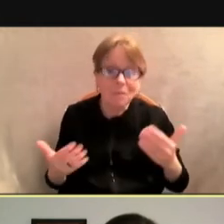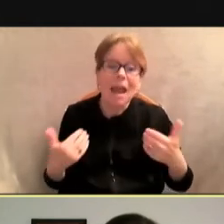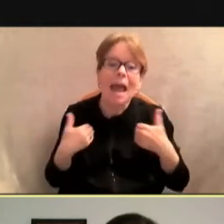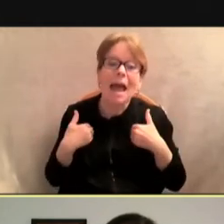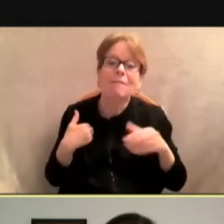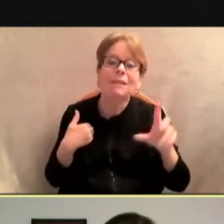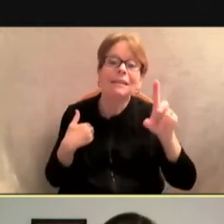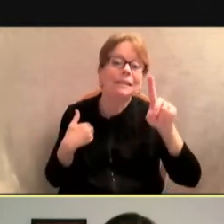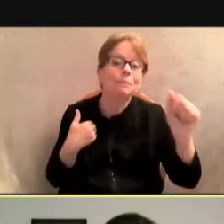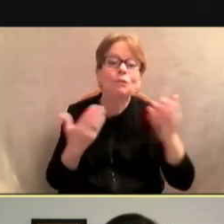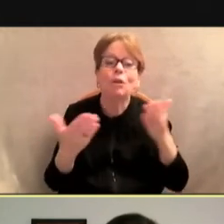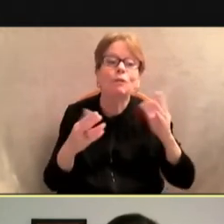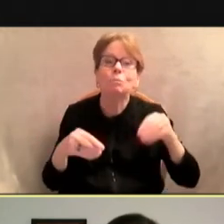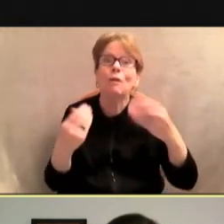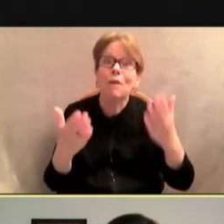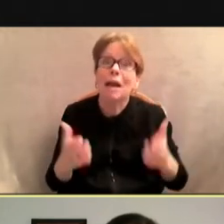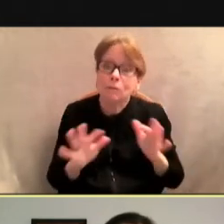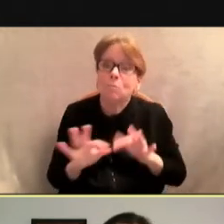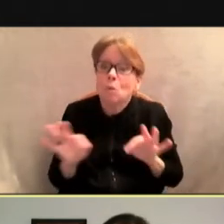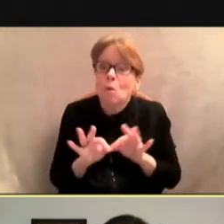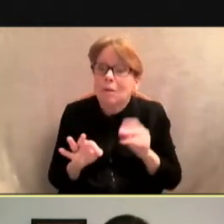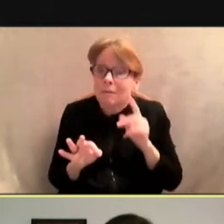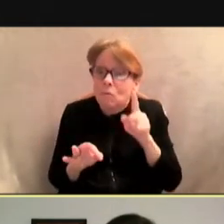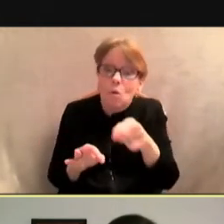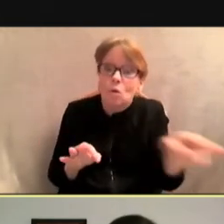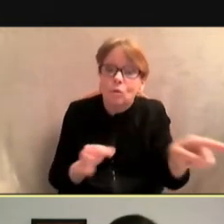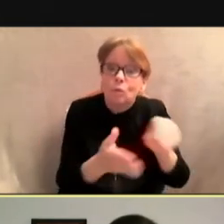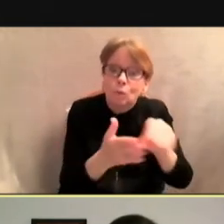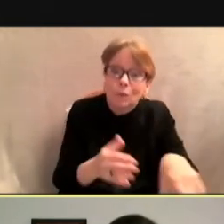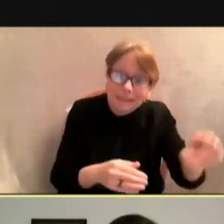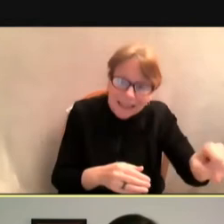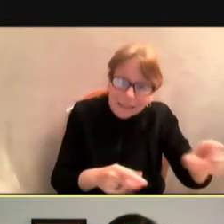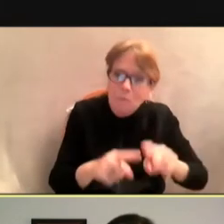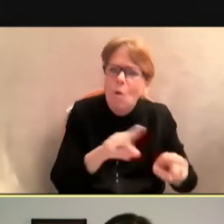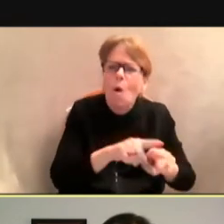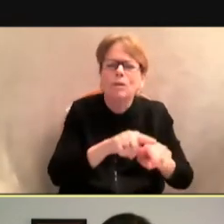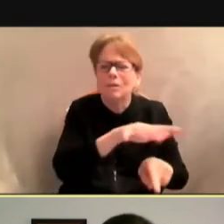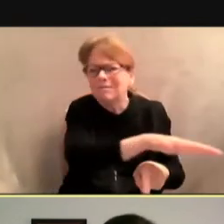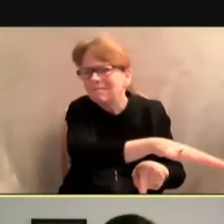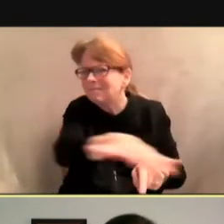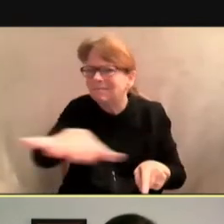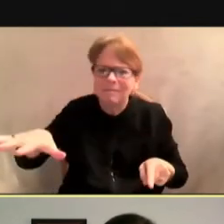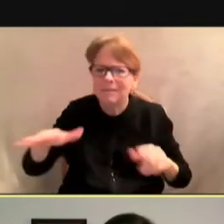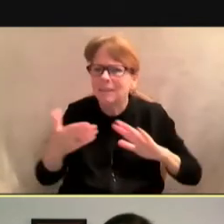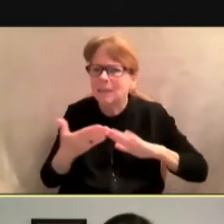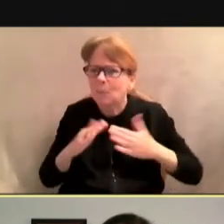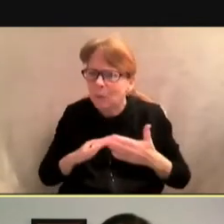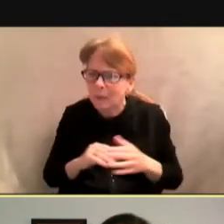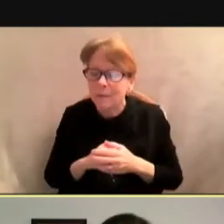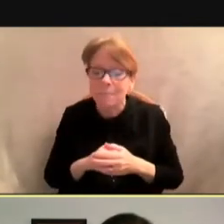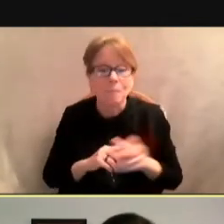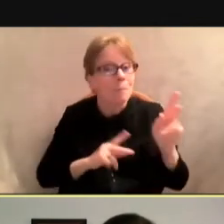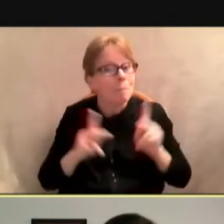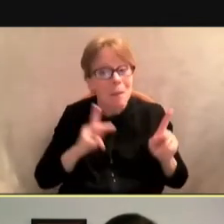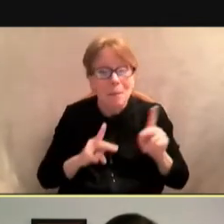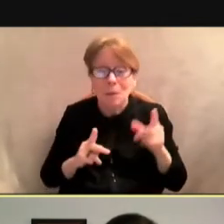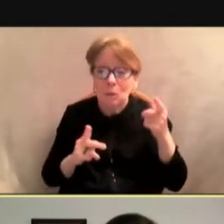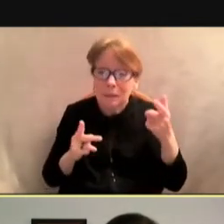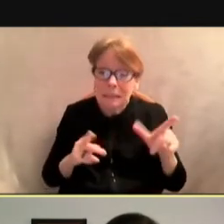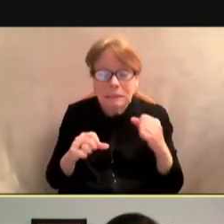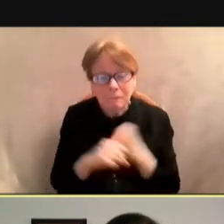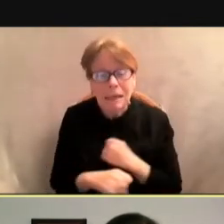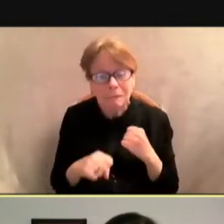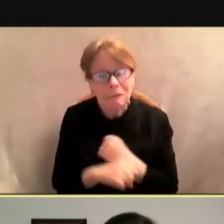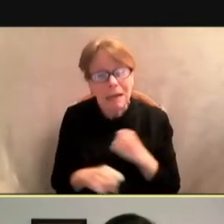is valuable not only for individual students, but for the community as a whole. And for those still advocating for a disability services provider in